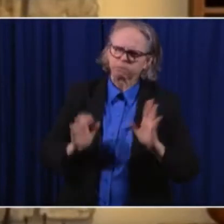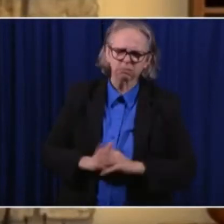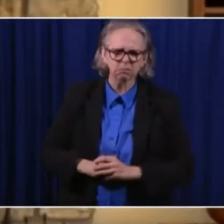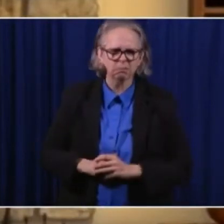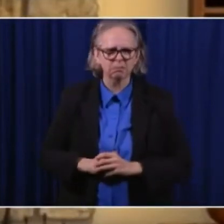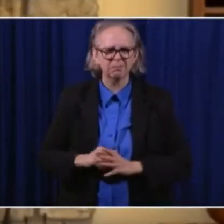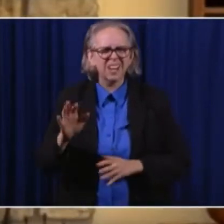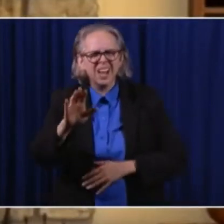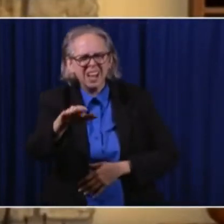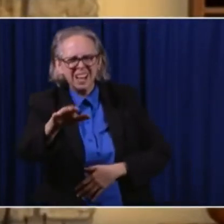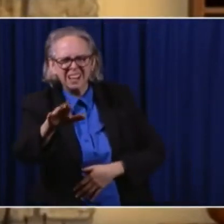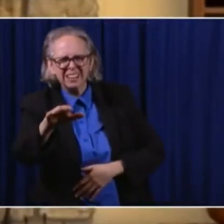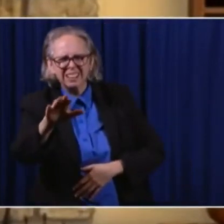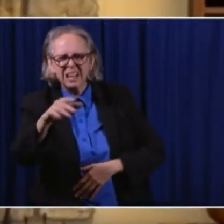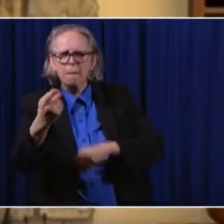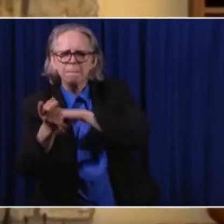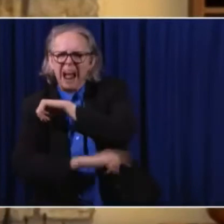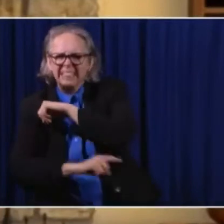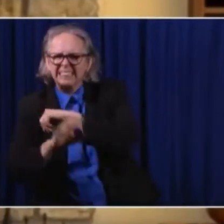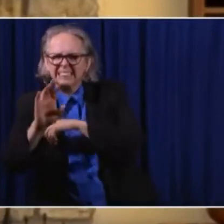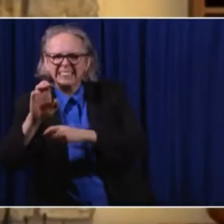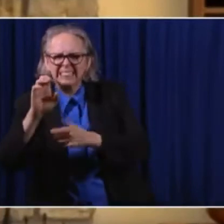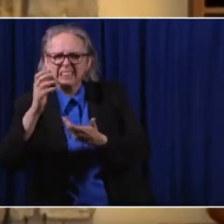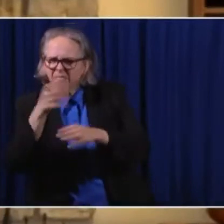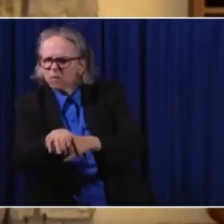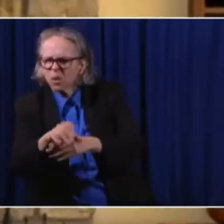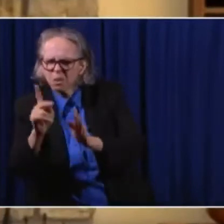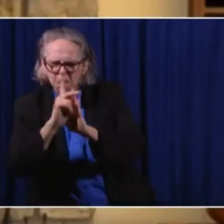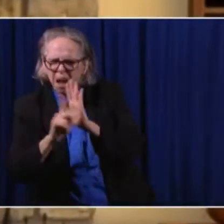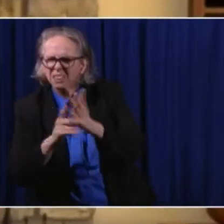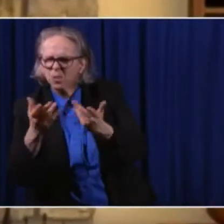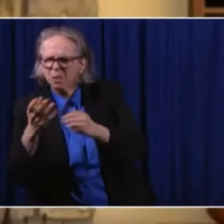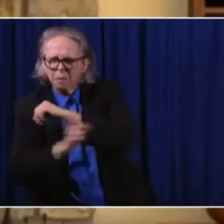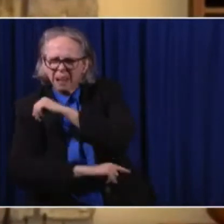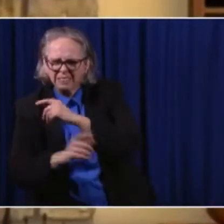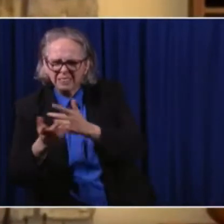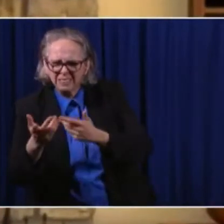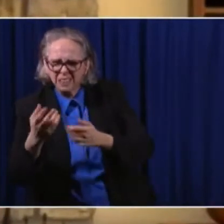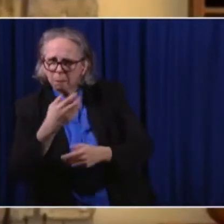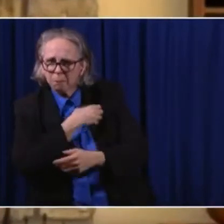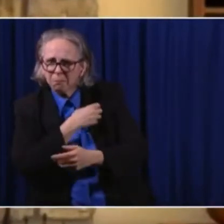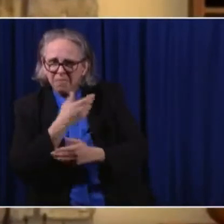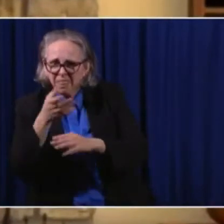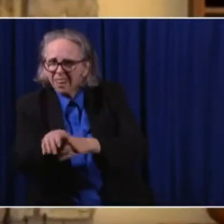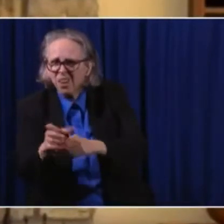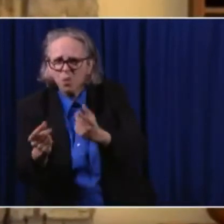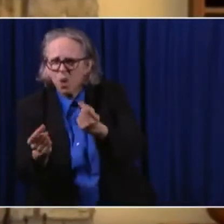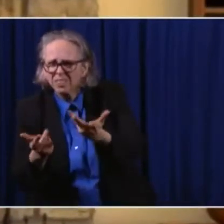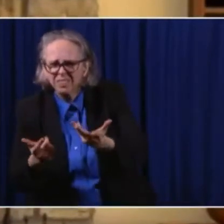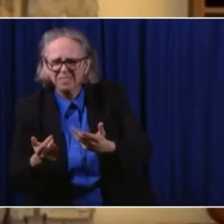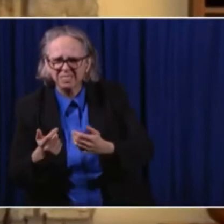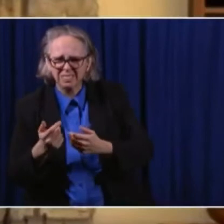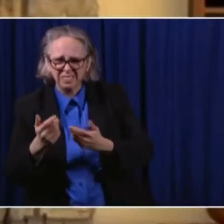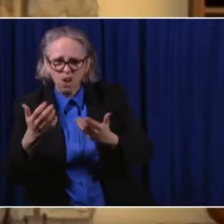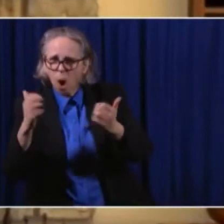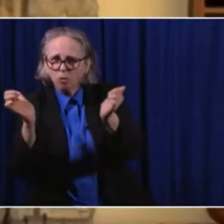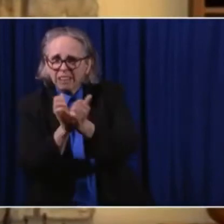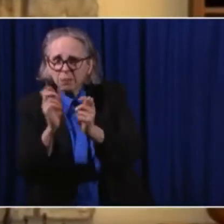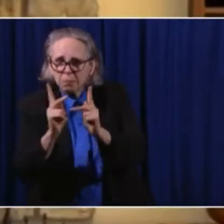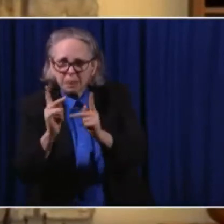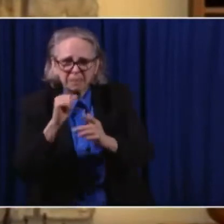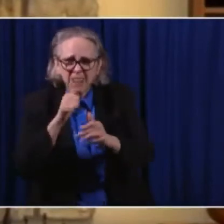the penalties and the enforcement? Is it going to be up Yeah. to law enforcement to enforce this? And what can they arrest somebody? Can they what are they going to